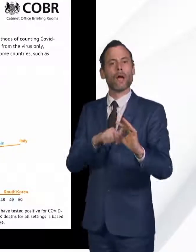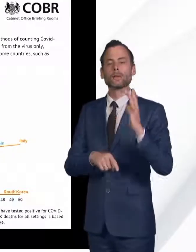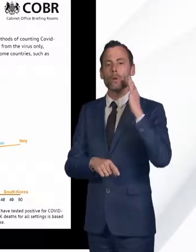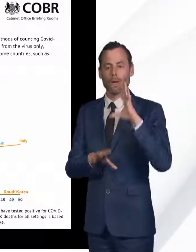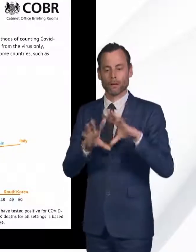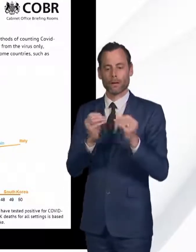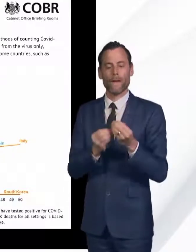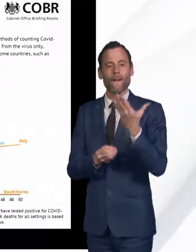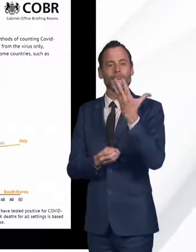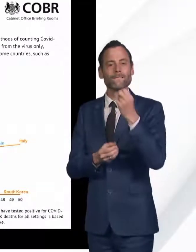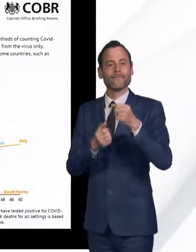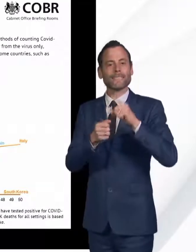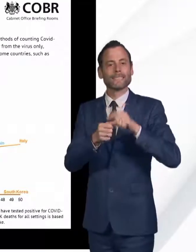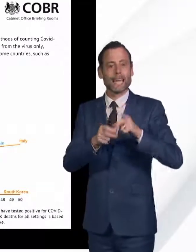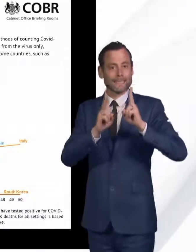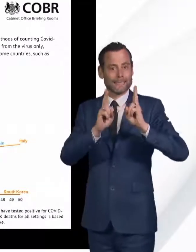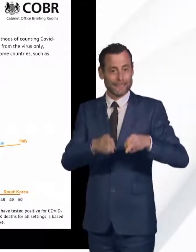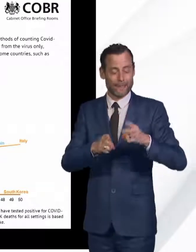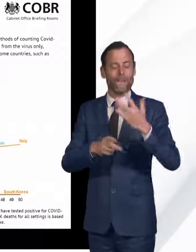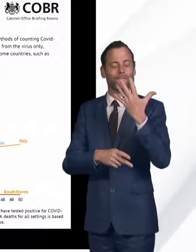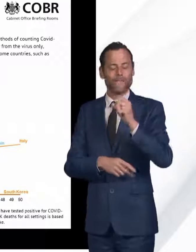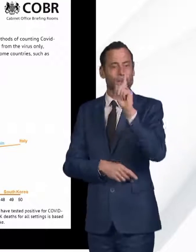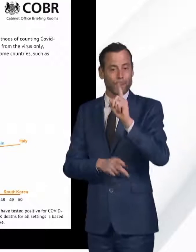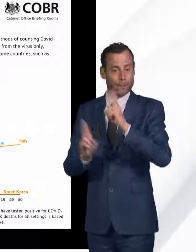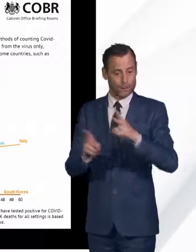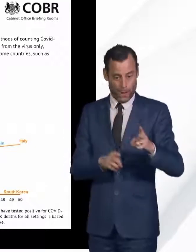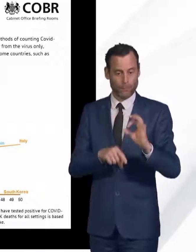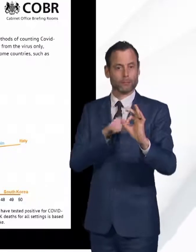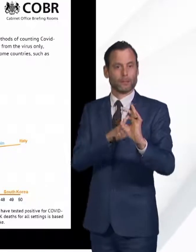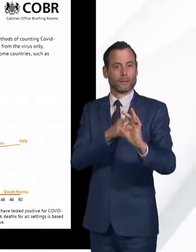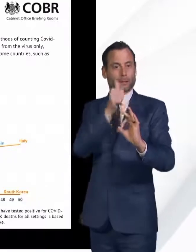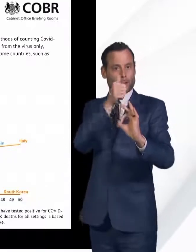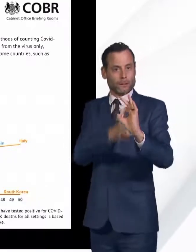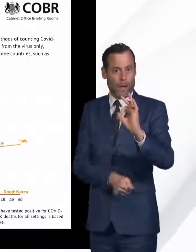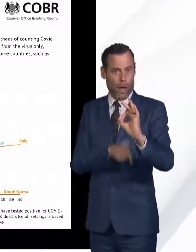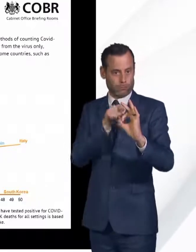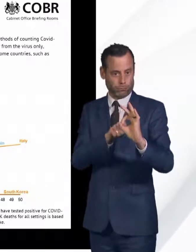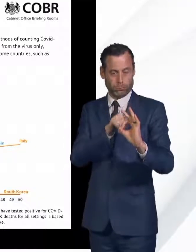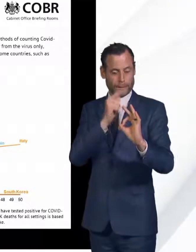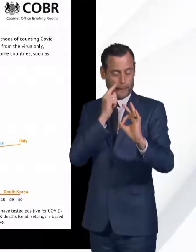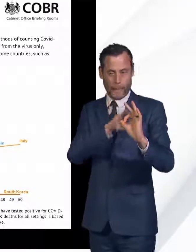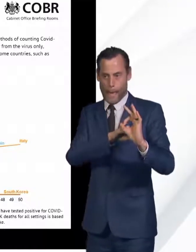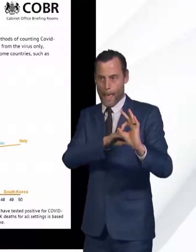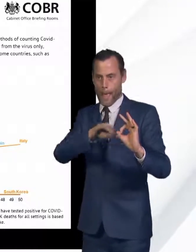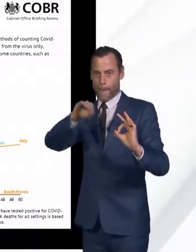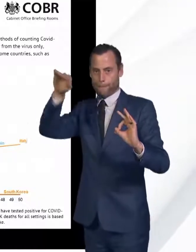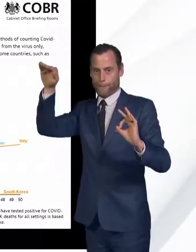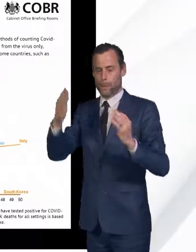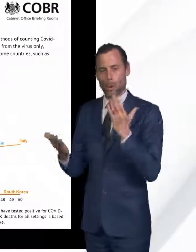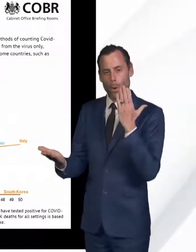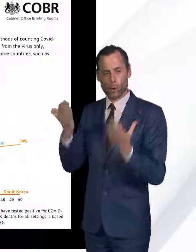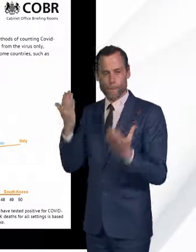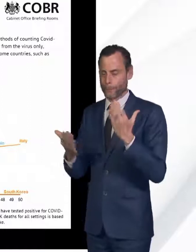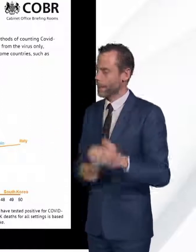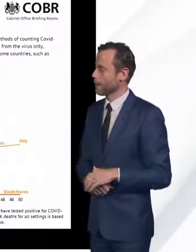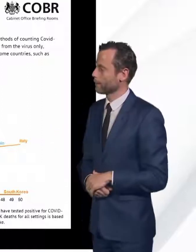of these nations. And we have two different lines on there describing what's happened in the UK. Towards the